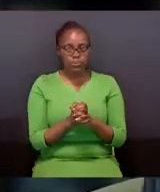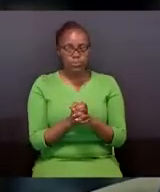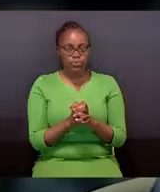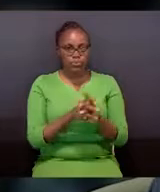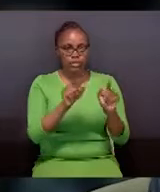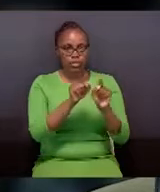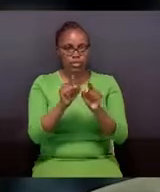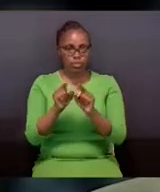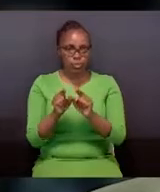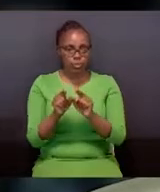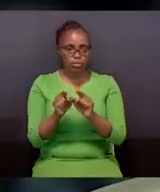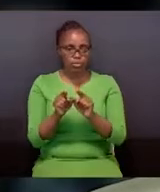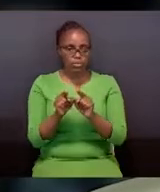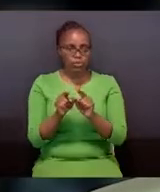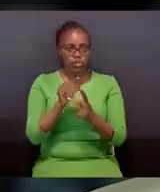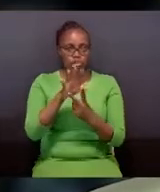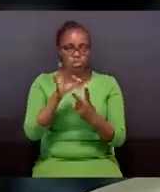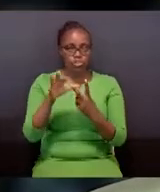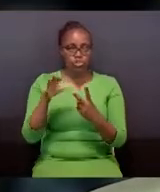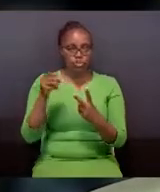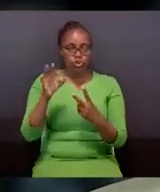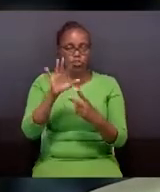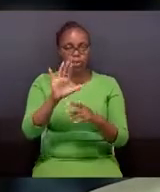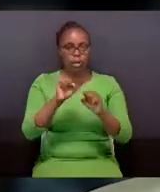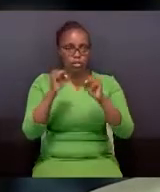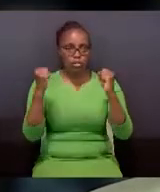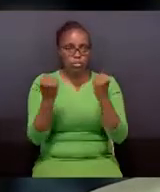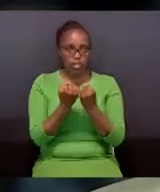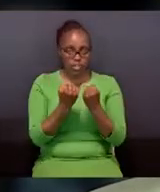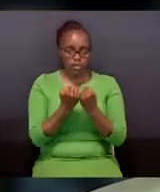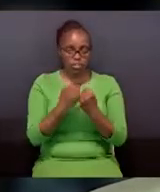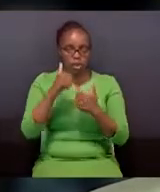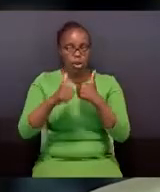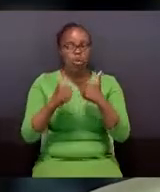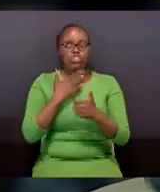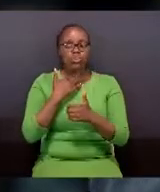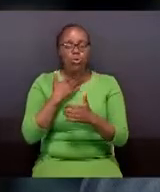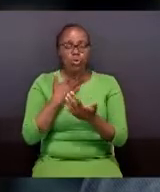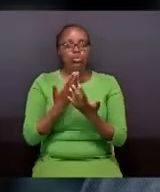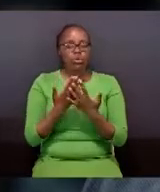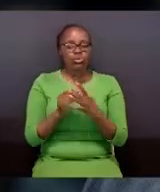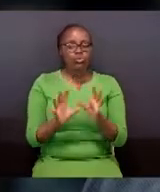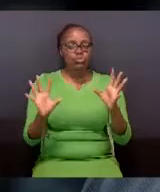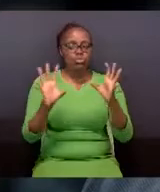and also the choice of the society that you want to become part of.